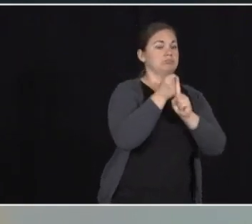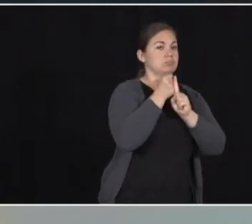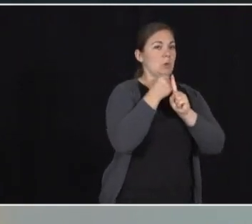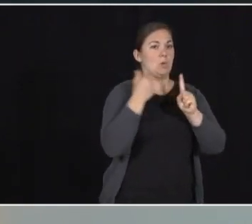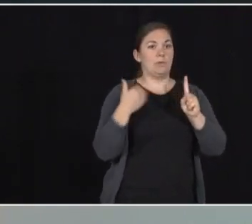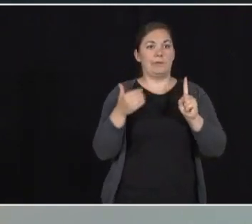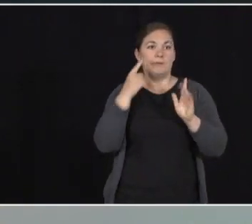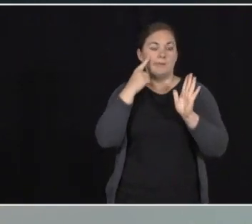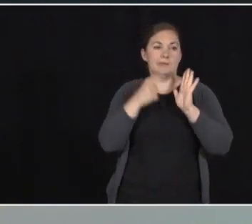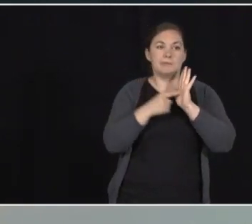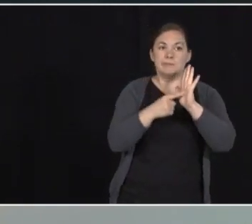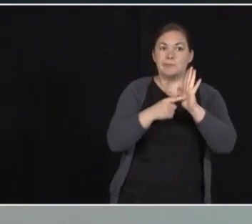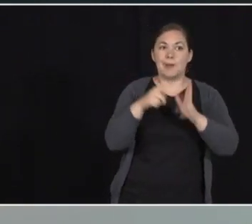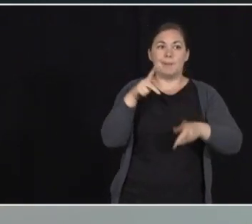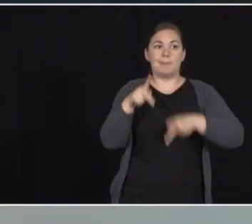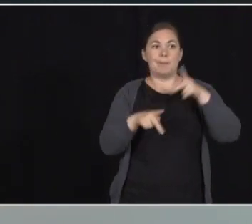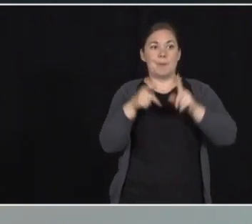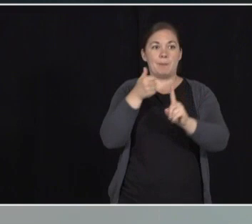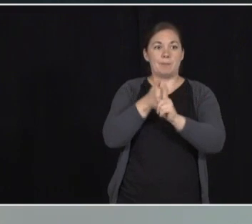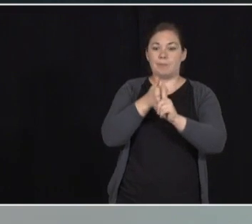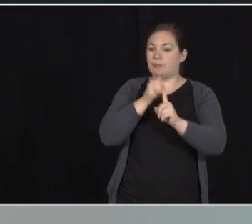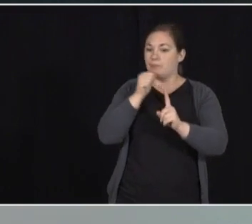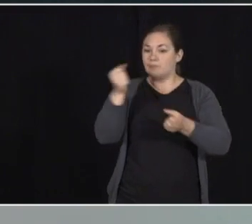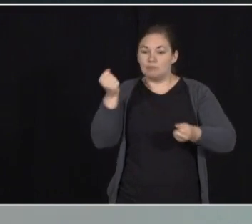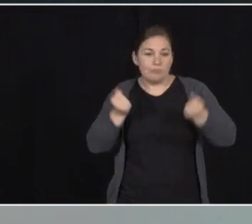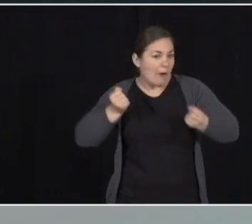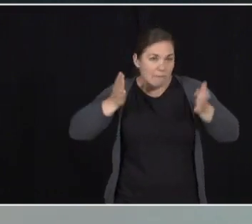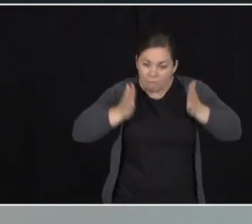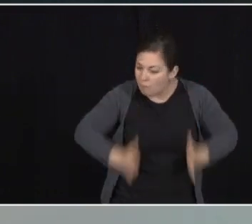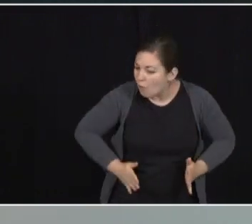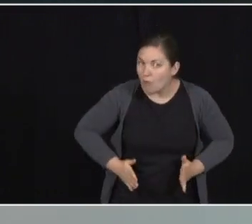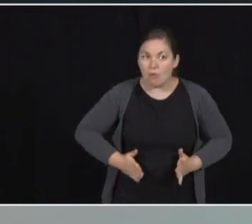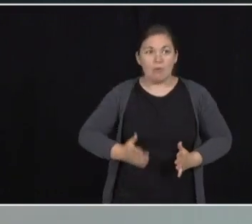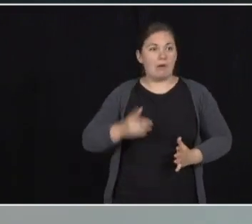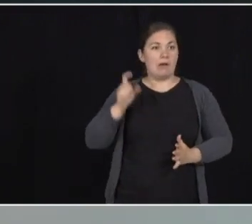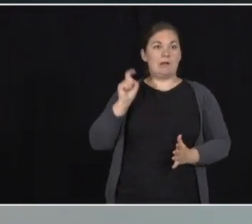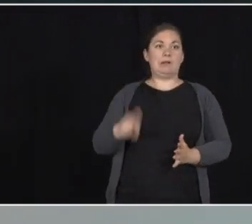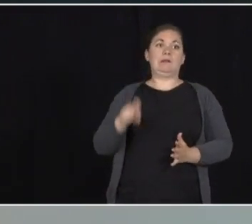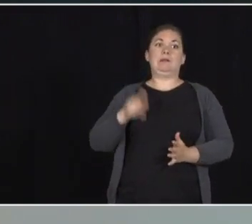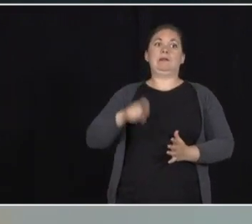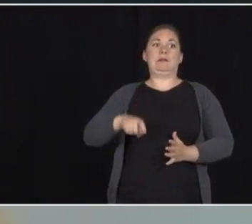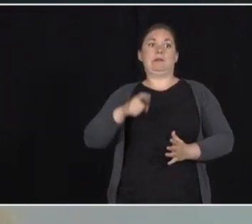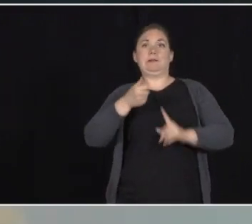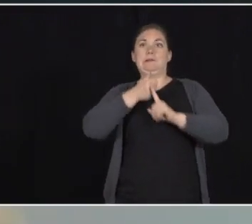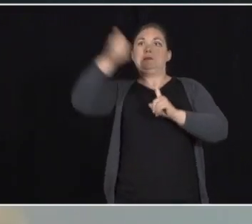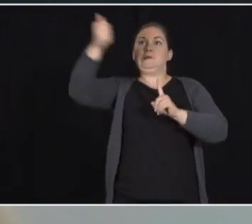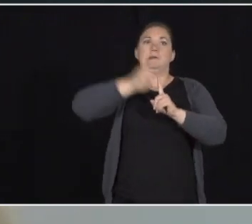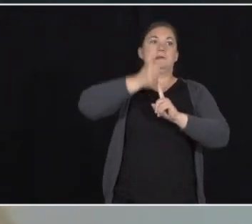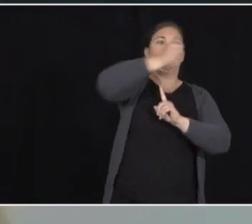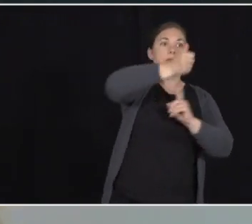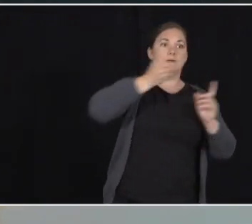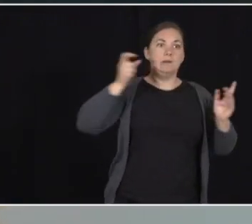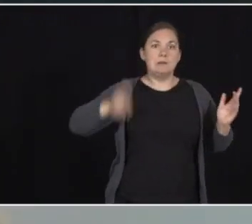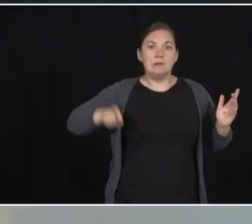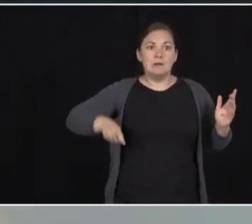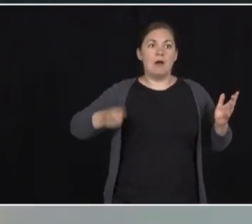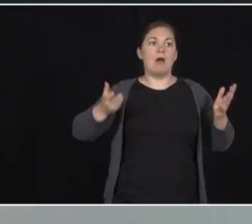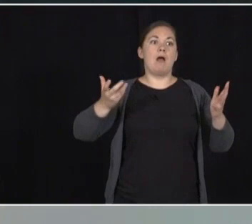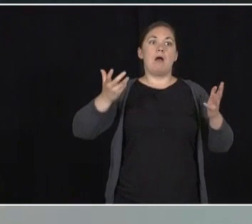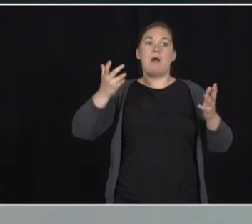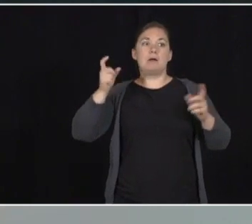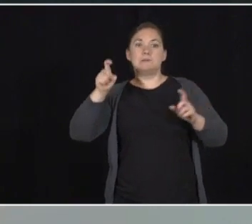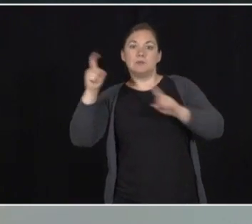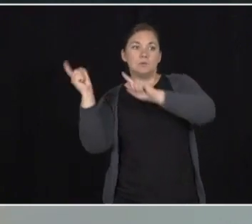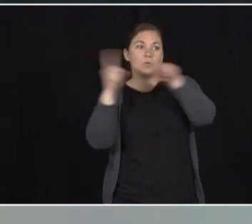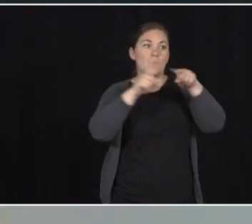who can't drive, don't drive, some kind of transportation is still important to get to either Thunder Bay